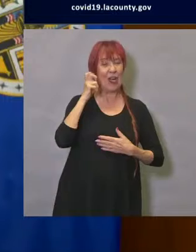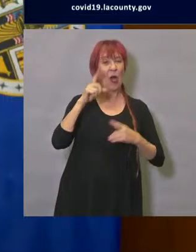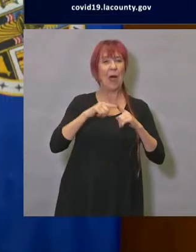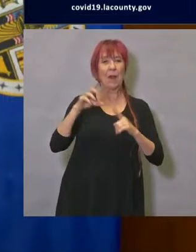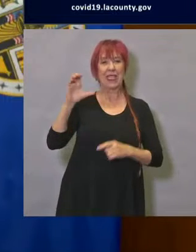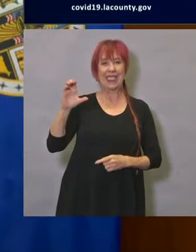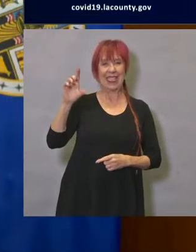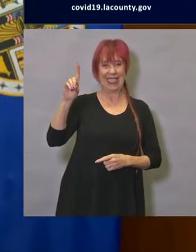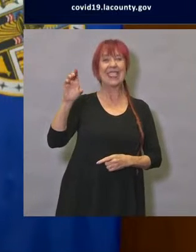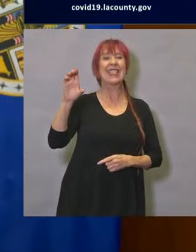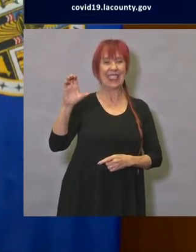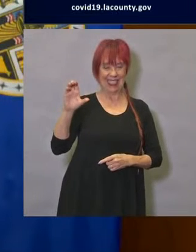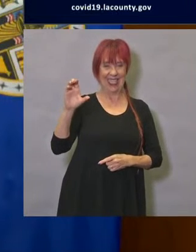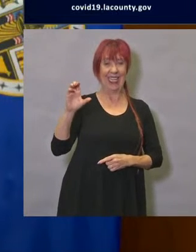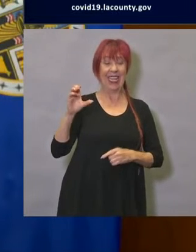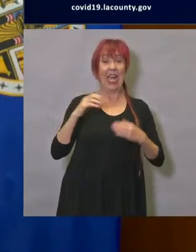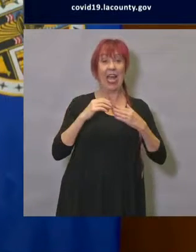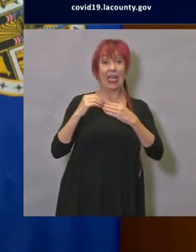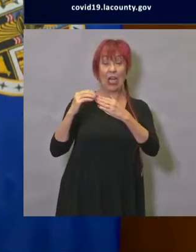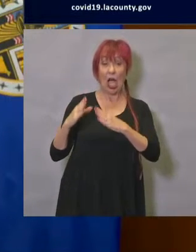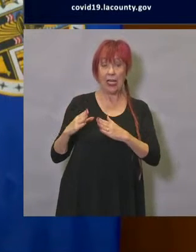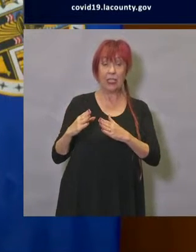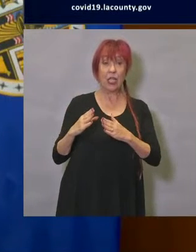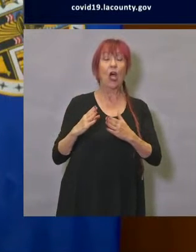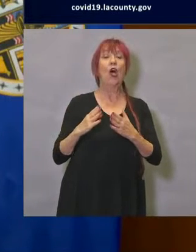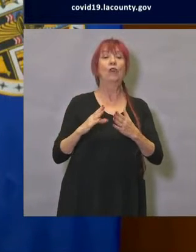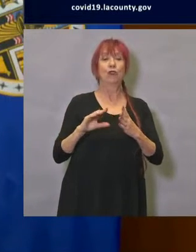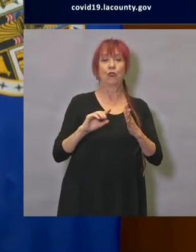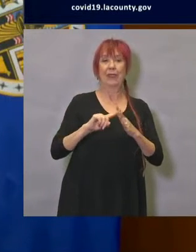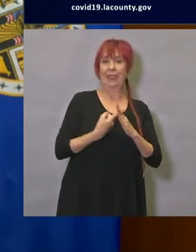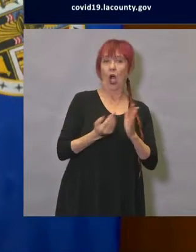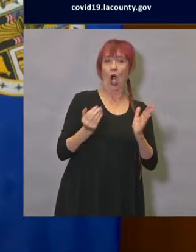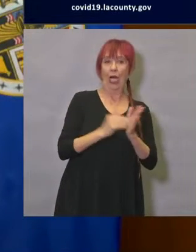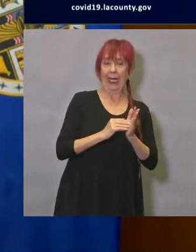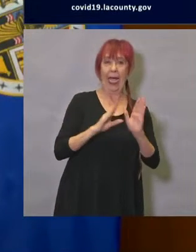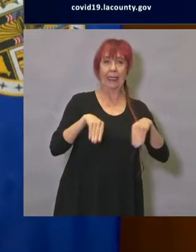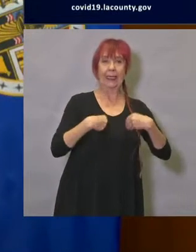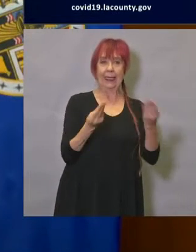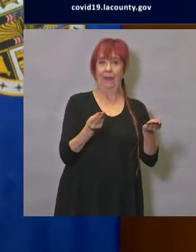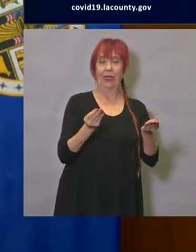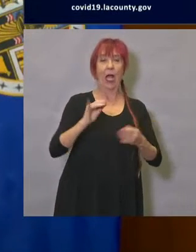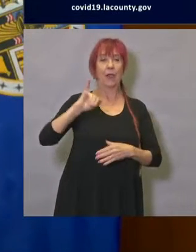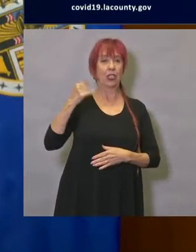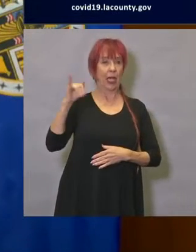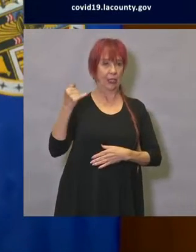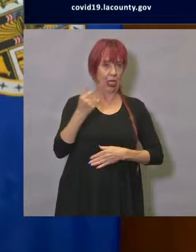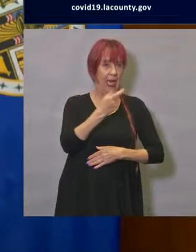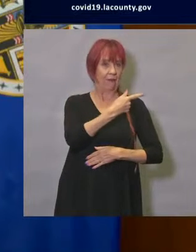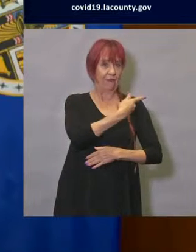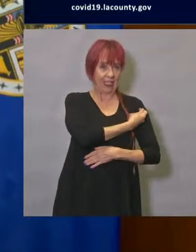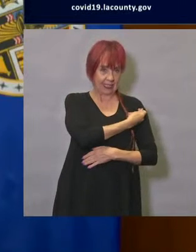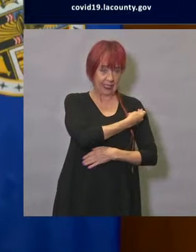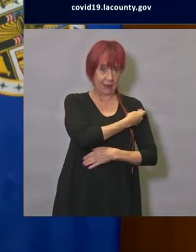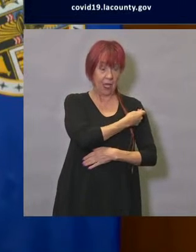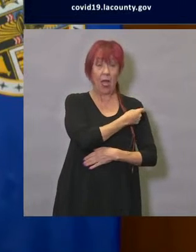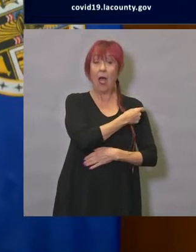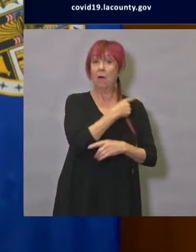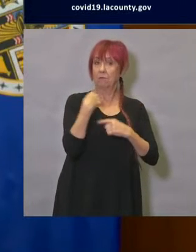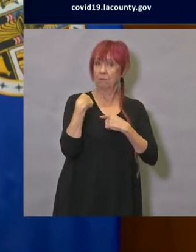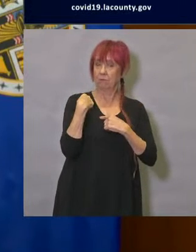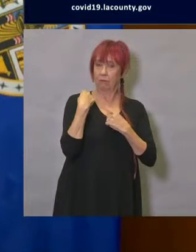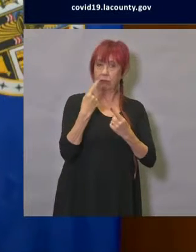CDC's guidance to resume the administration of the Johnson & Johnson vaccine. After a very comprehensive